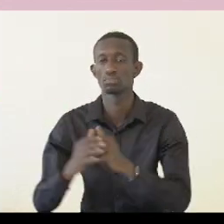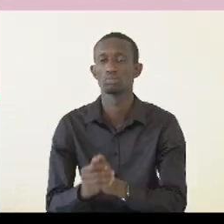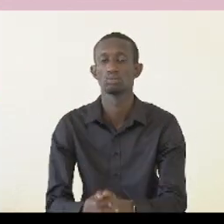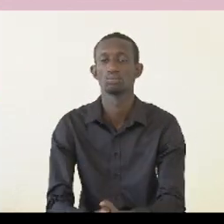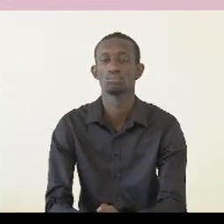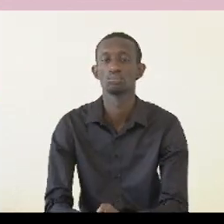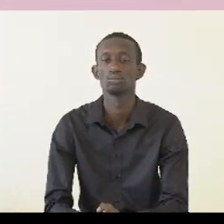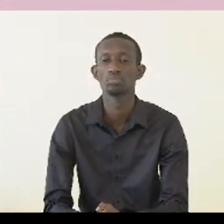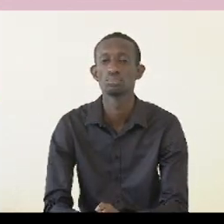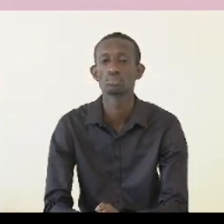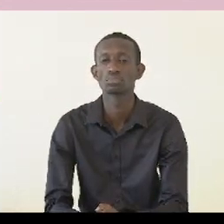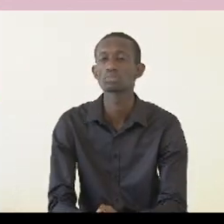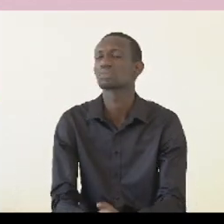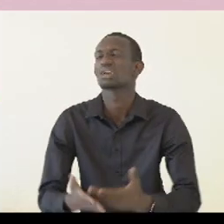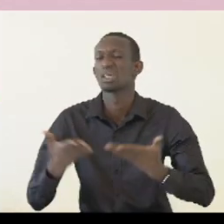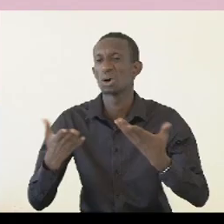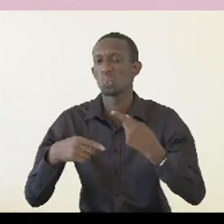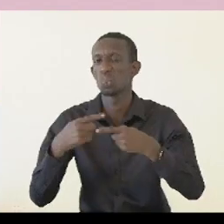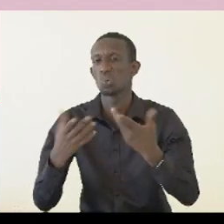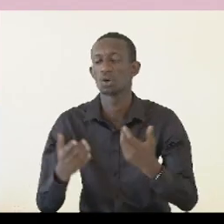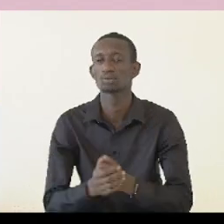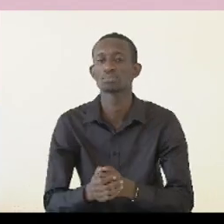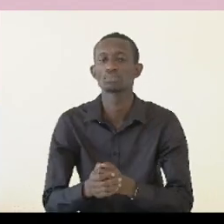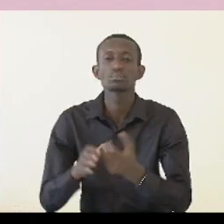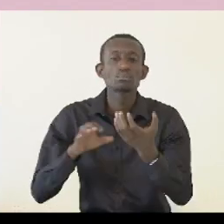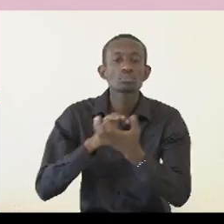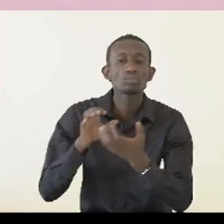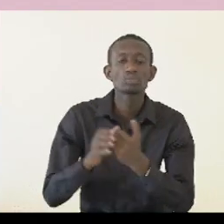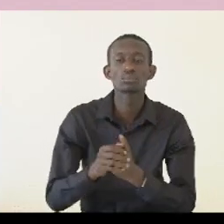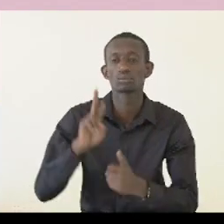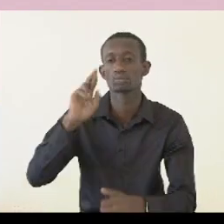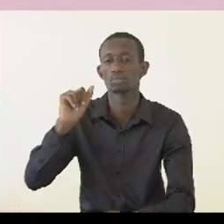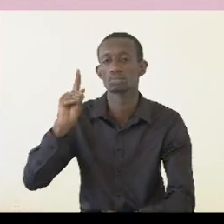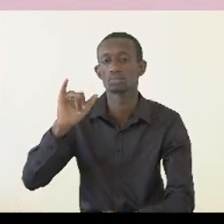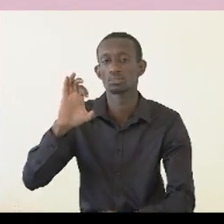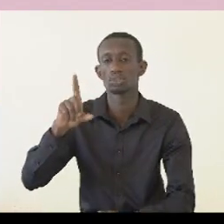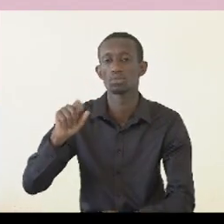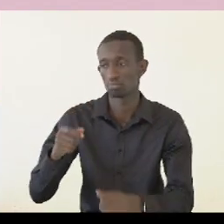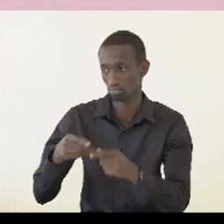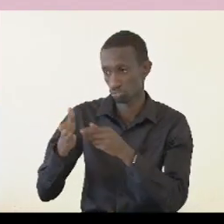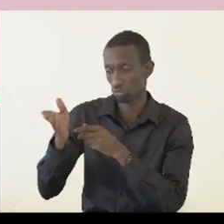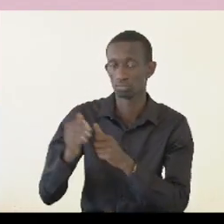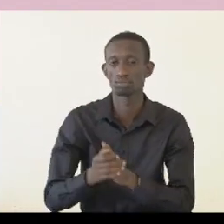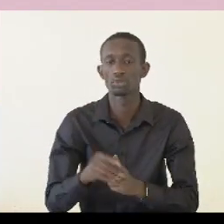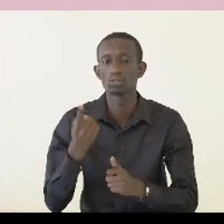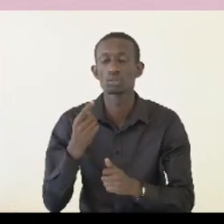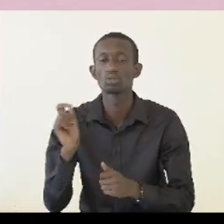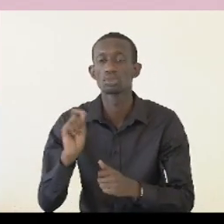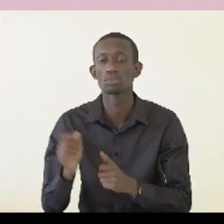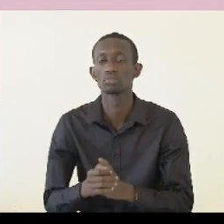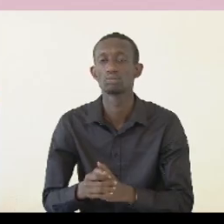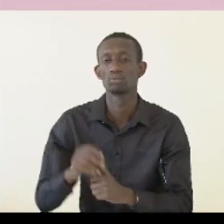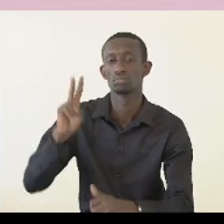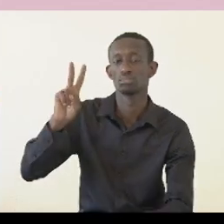compounds. Well, how do we proceed? We combine the radicals as follows. First, we write the